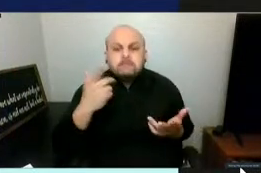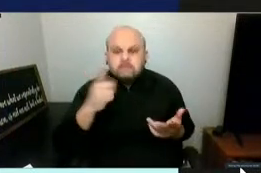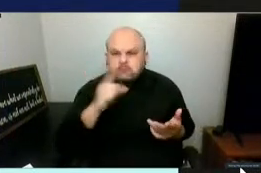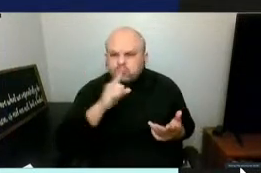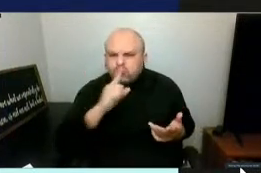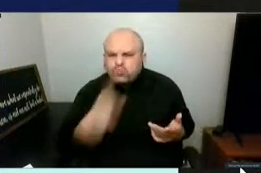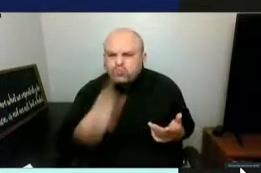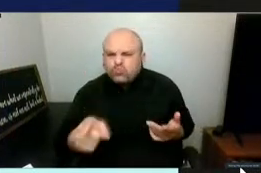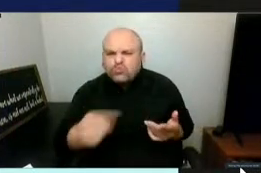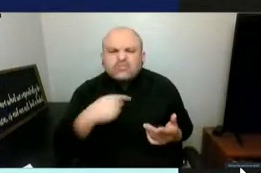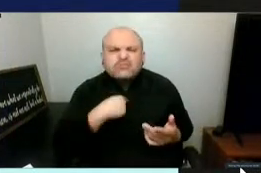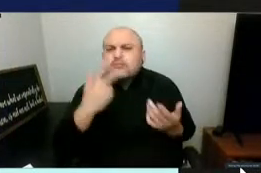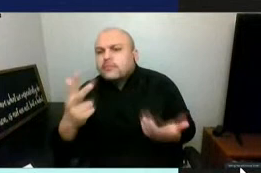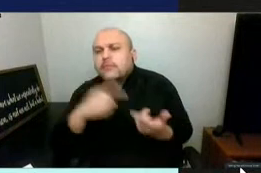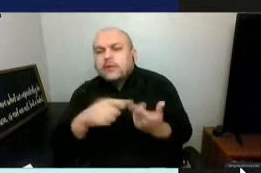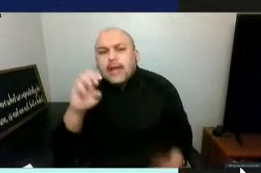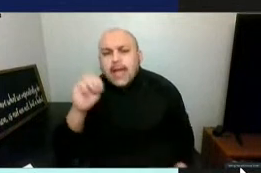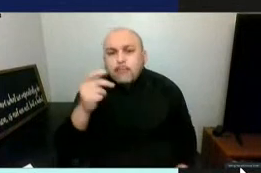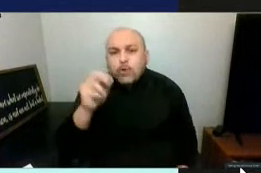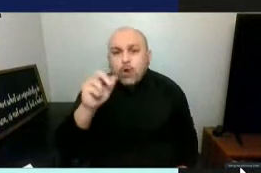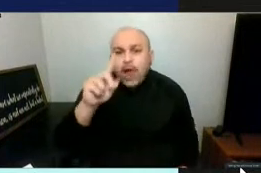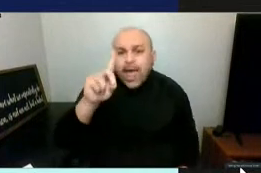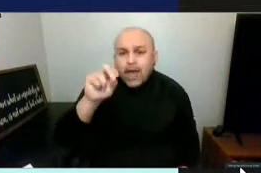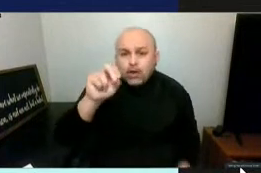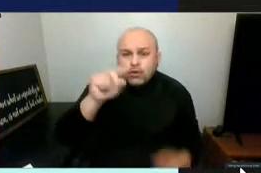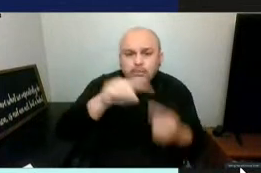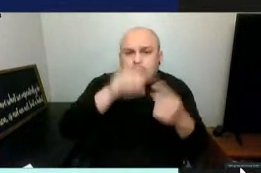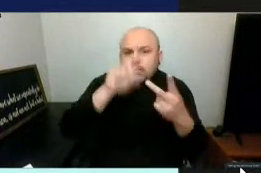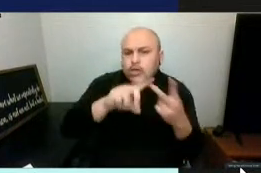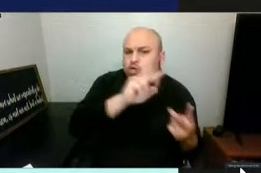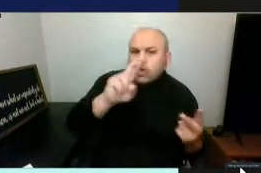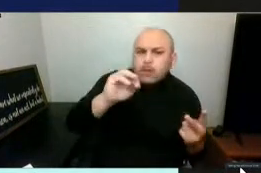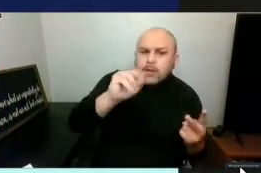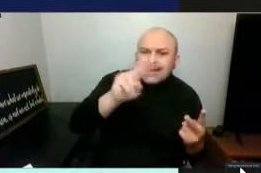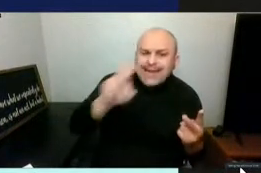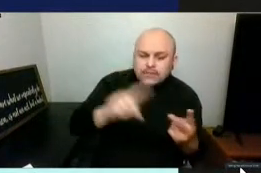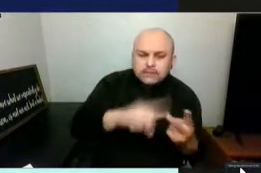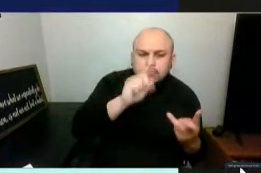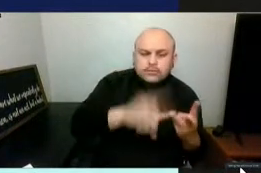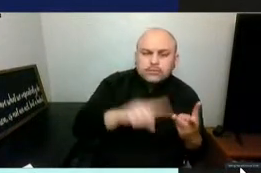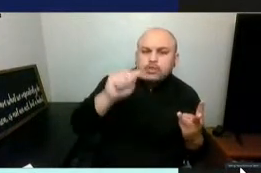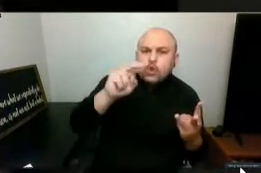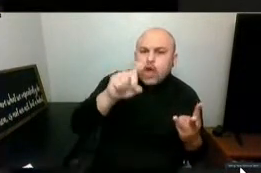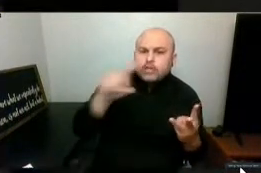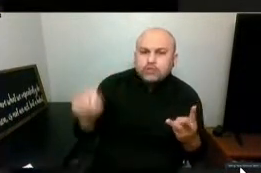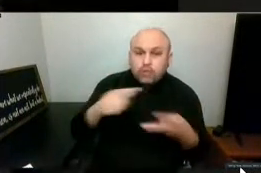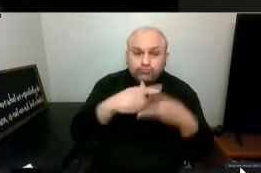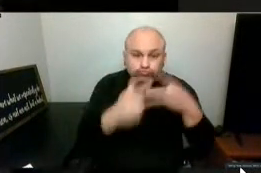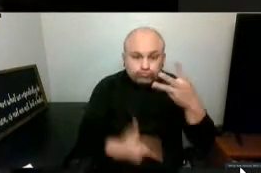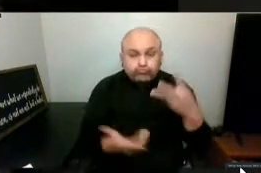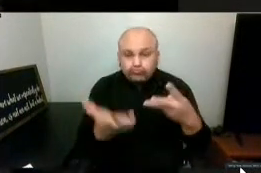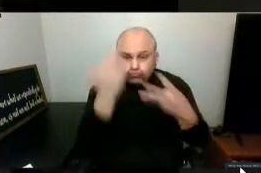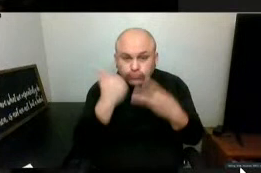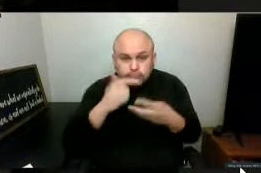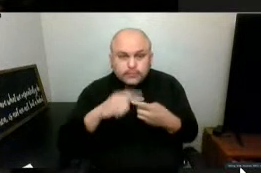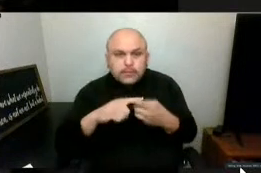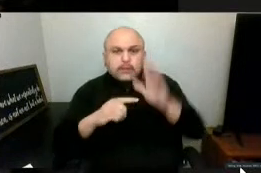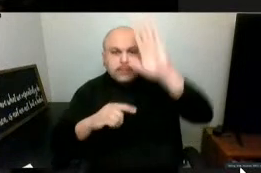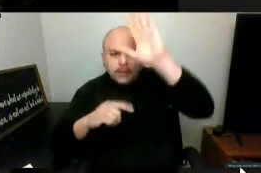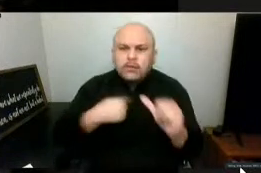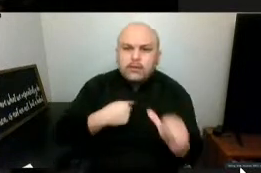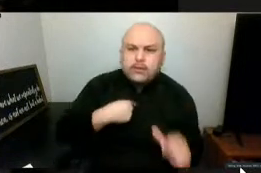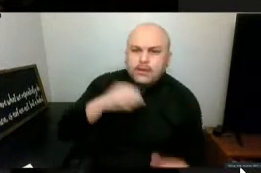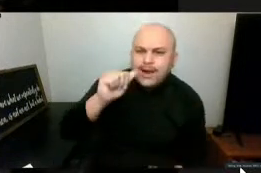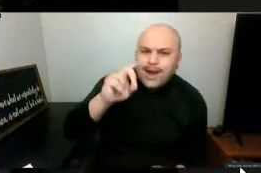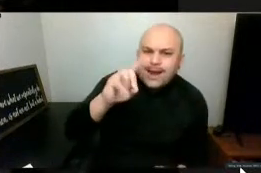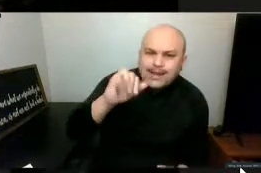Mr. Imperato and then Dr. Martinez and then Mr. Toranzo, please. Well, first, this is Andy Imperato. I just